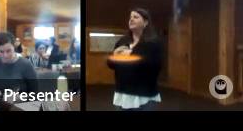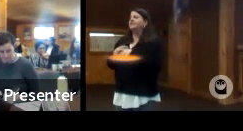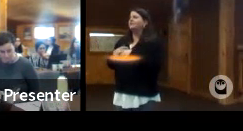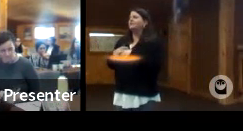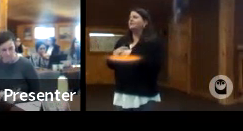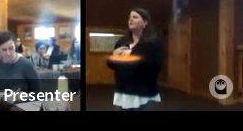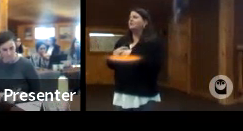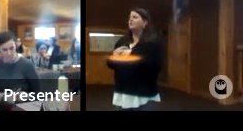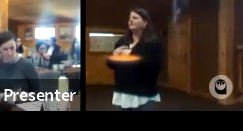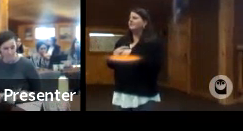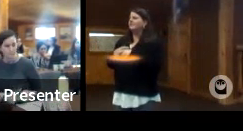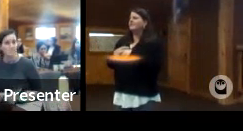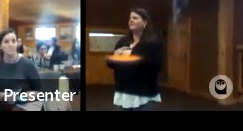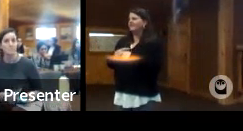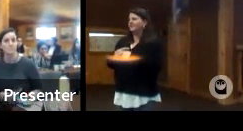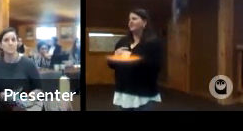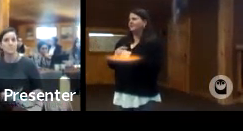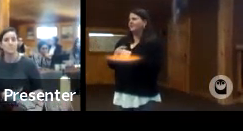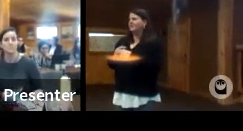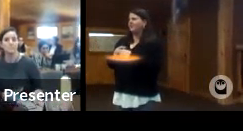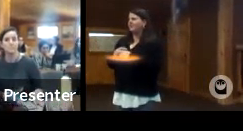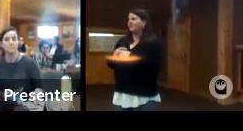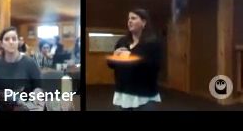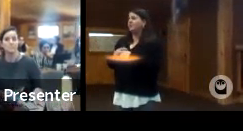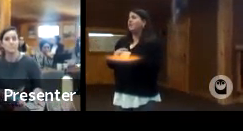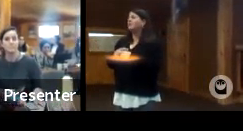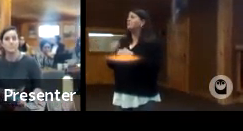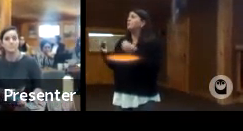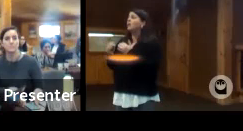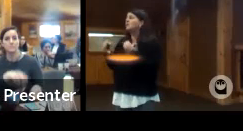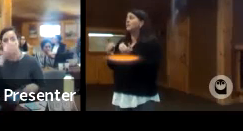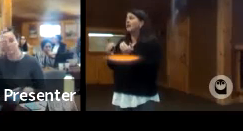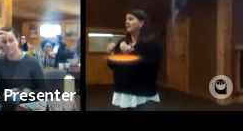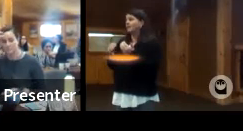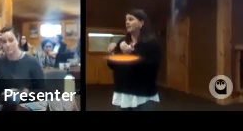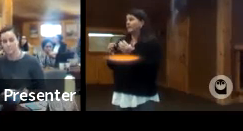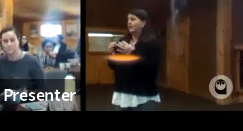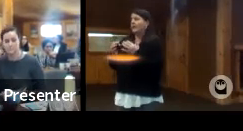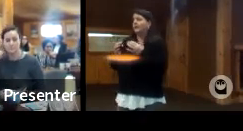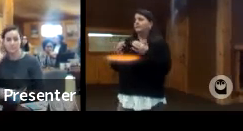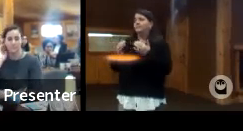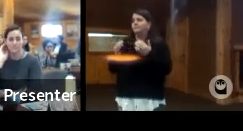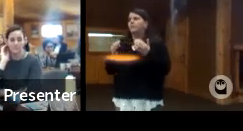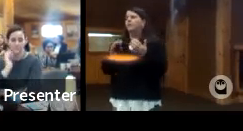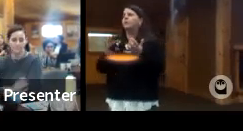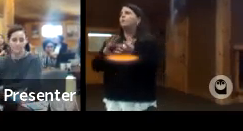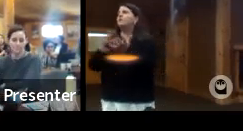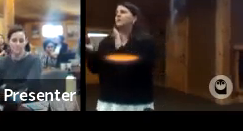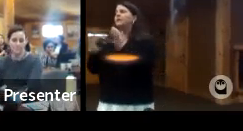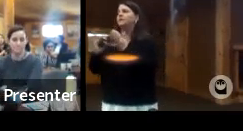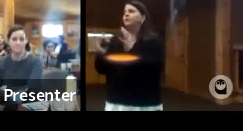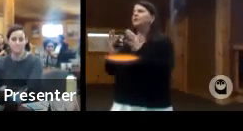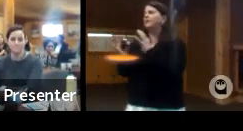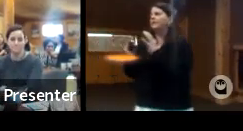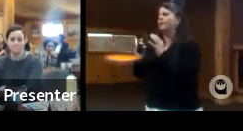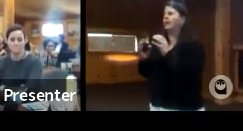and it's easier for you to be resistant and defensive with cross-examination, and you don't want to be either, or you don't want